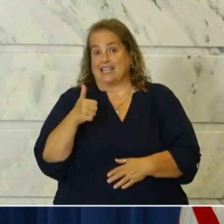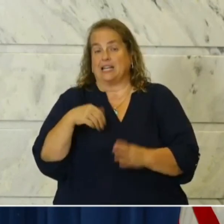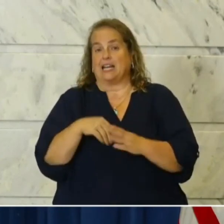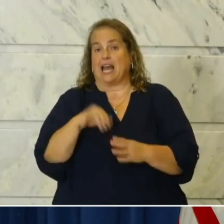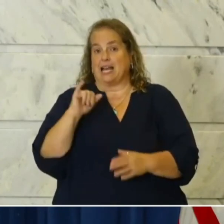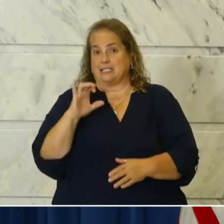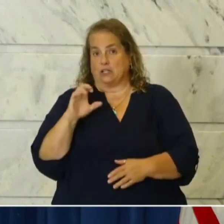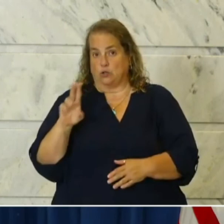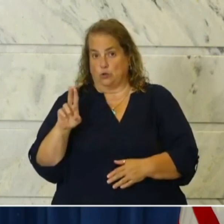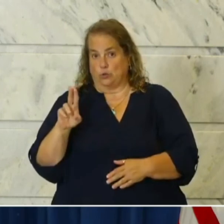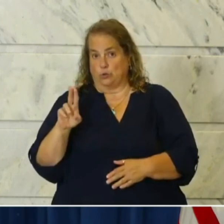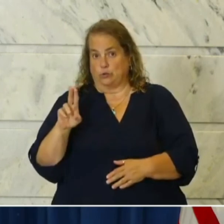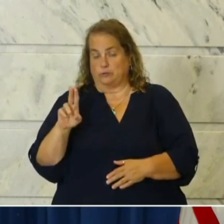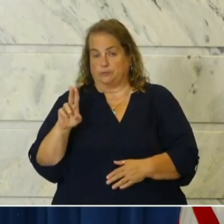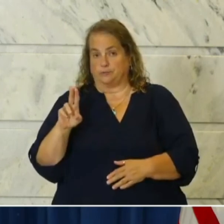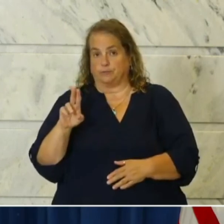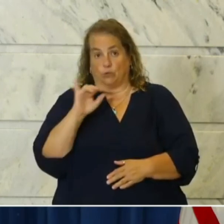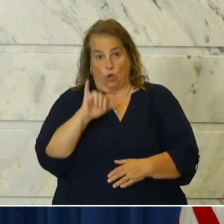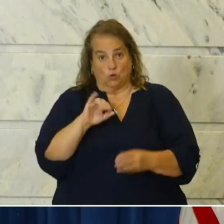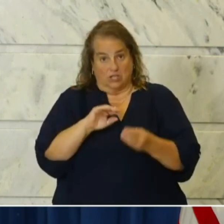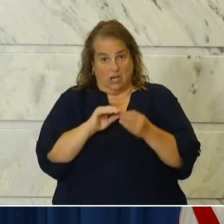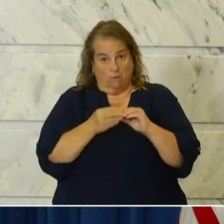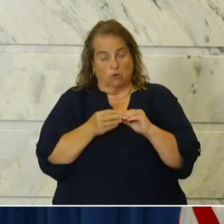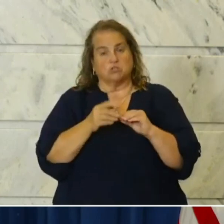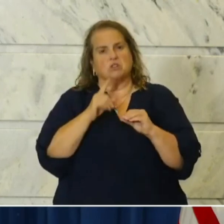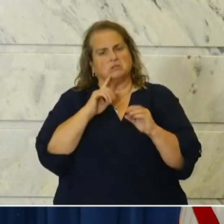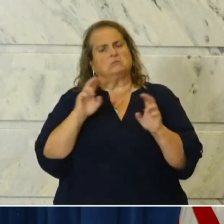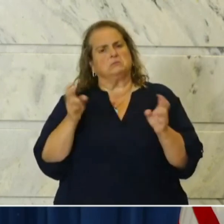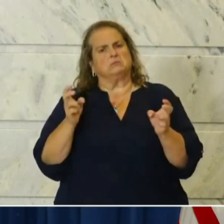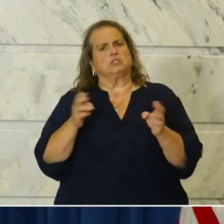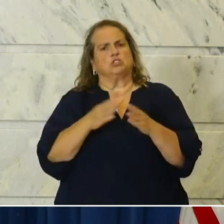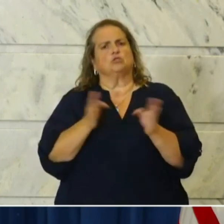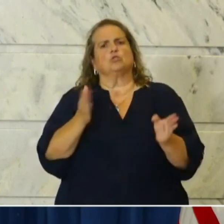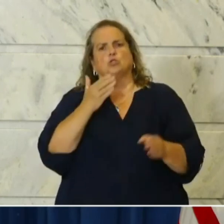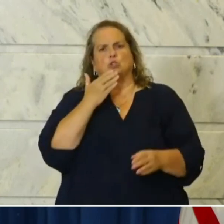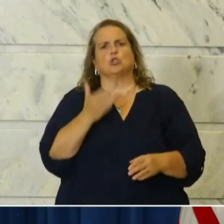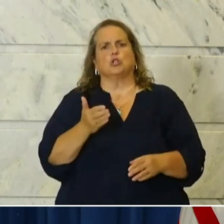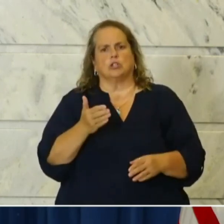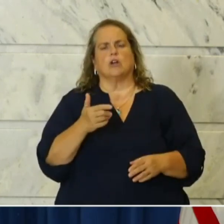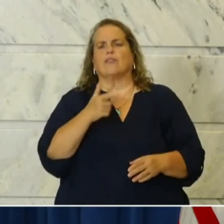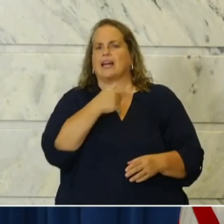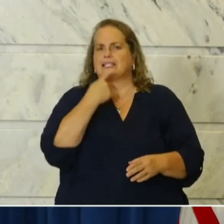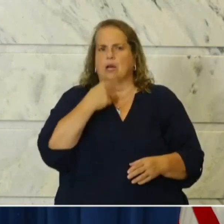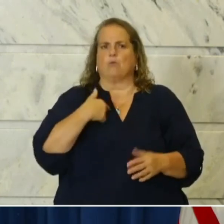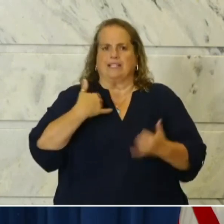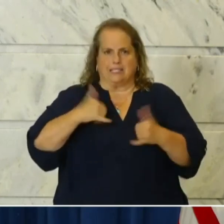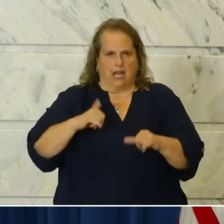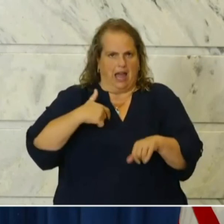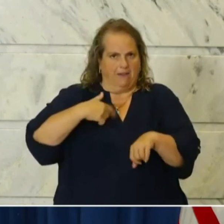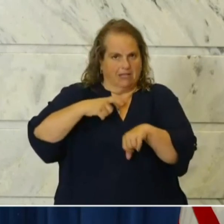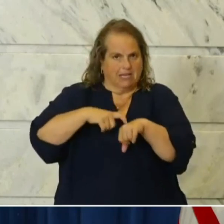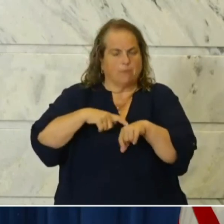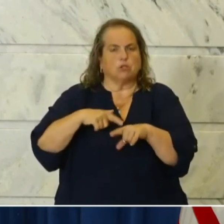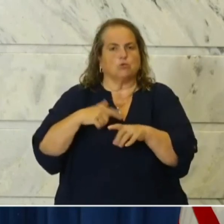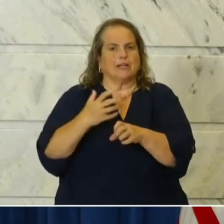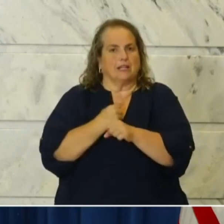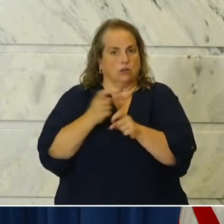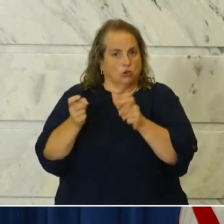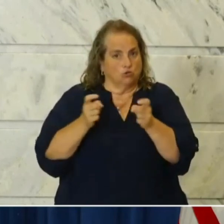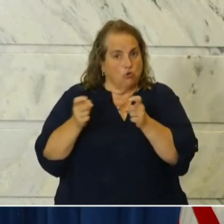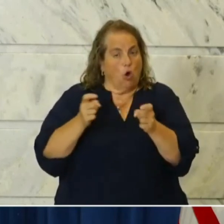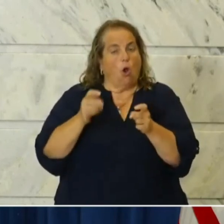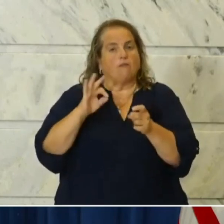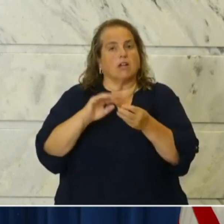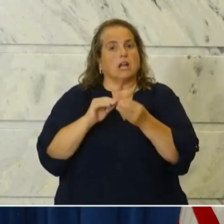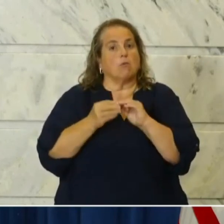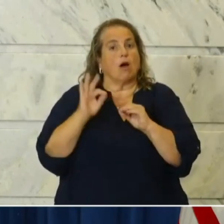the ICU. Those numbers are generally good. They say that we still have time to get control of the number